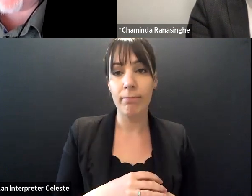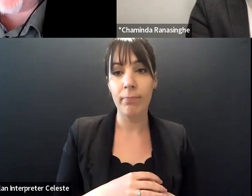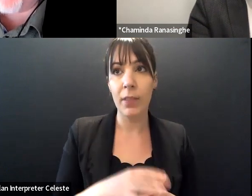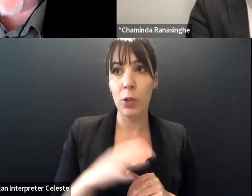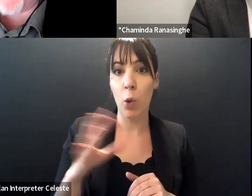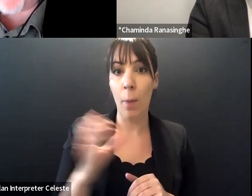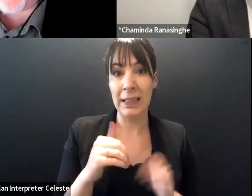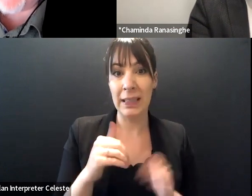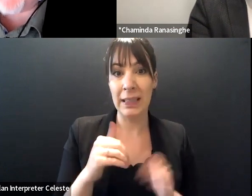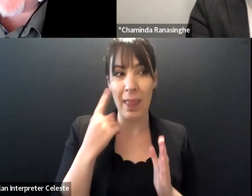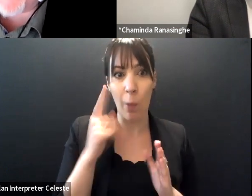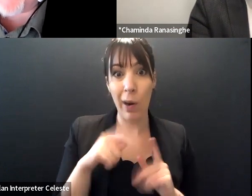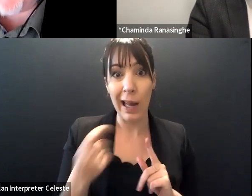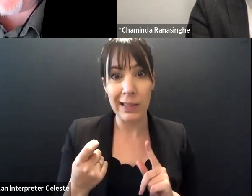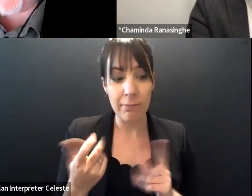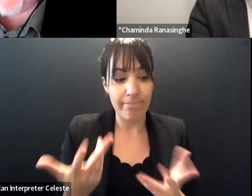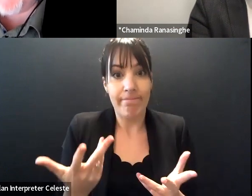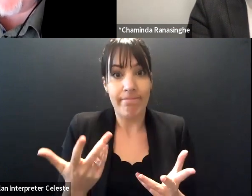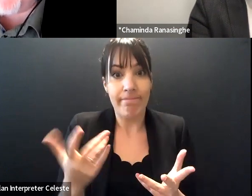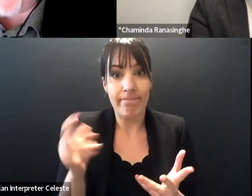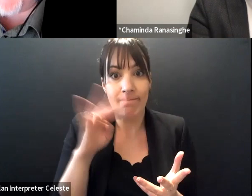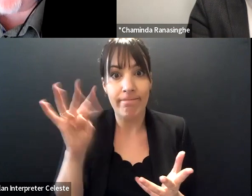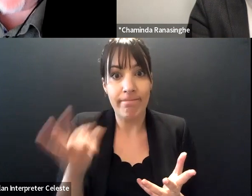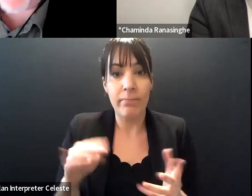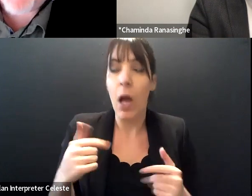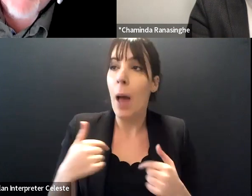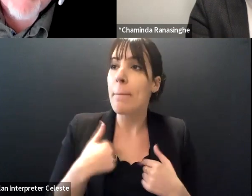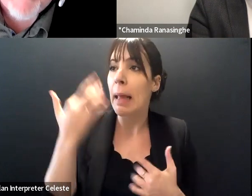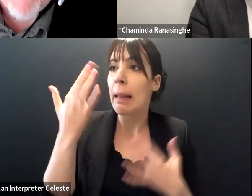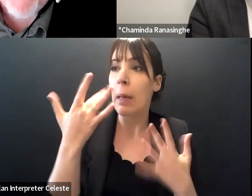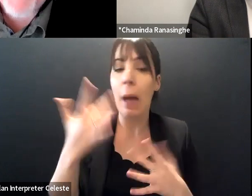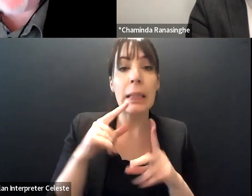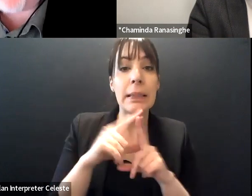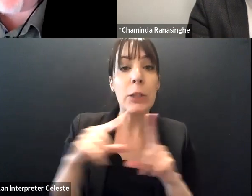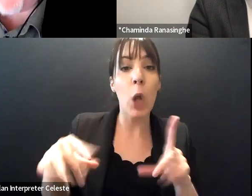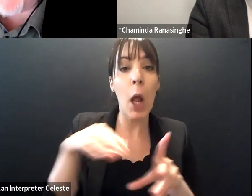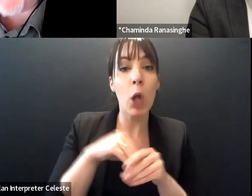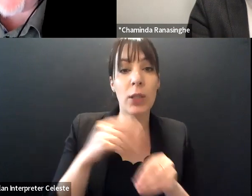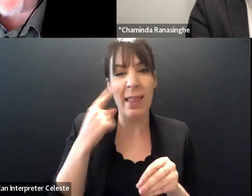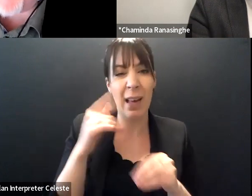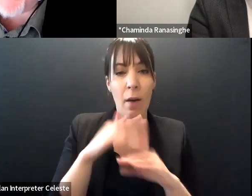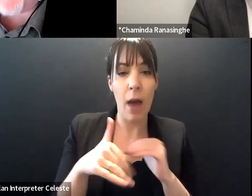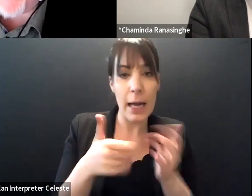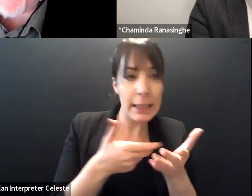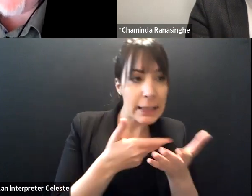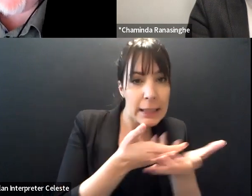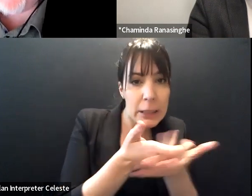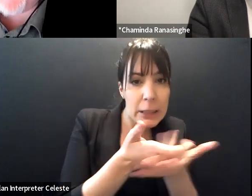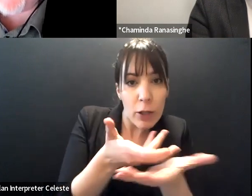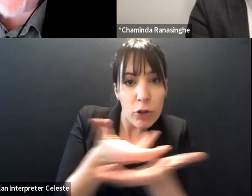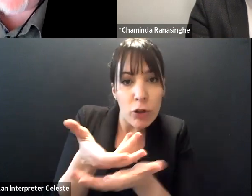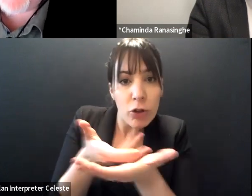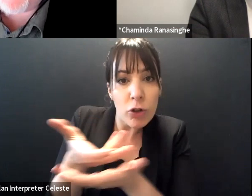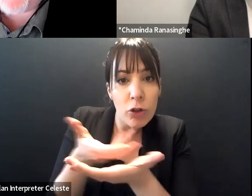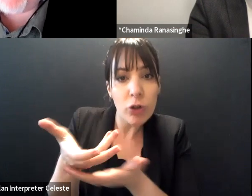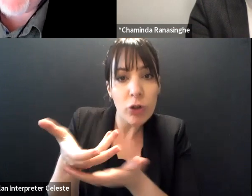next? And when I think of digital inclusion, I think of digital interactions, and there's three words that come to mind for me, and that